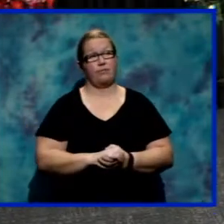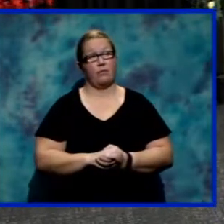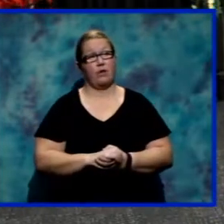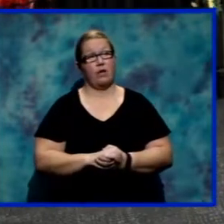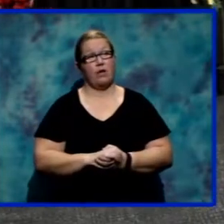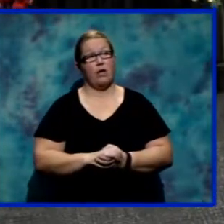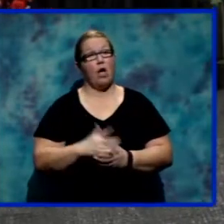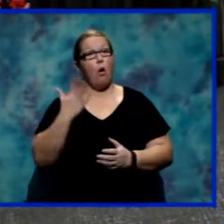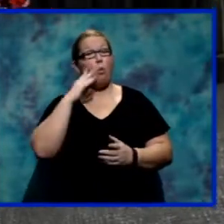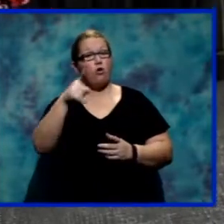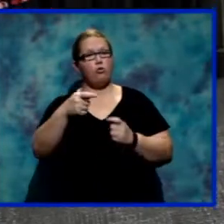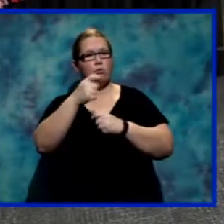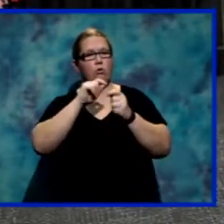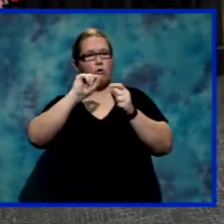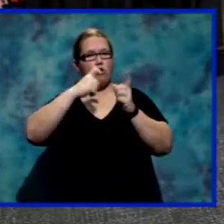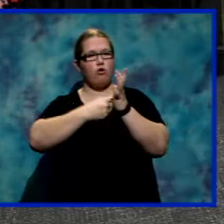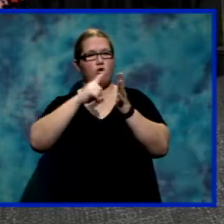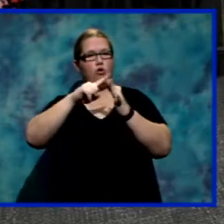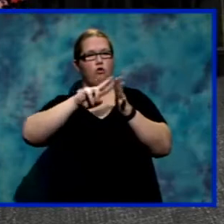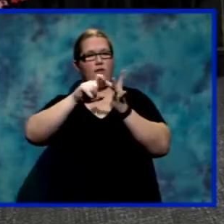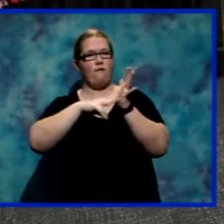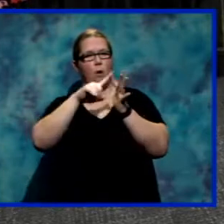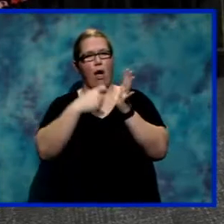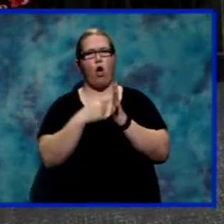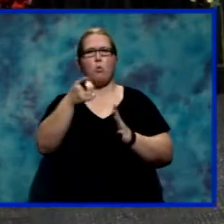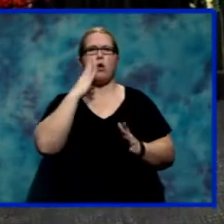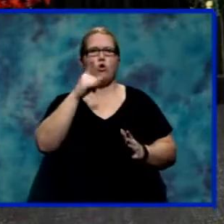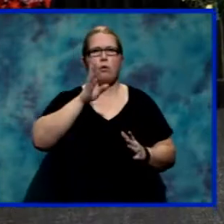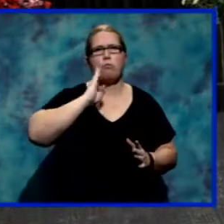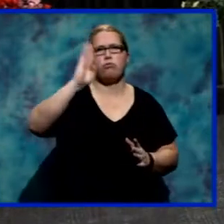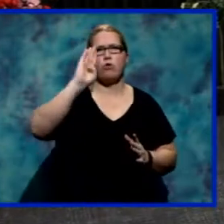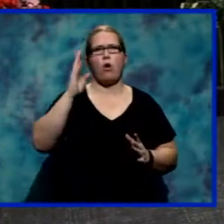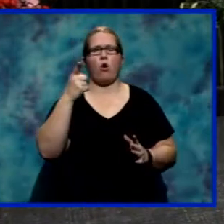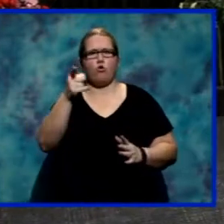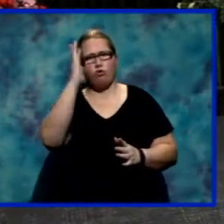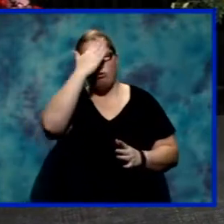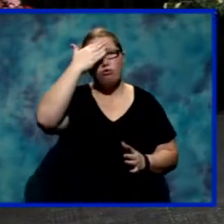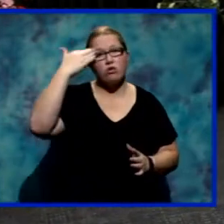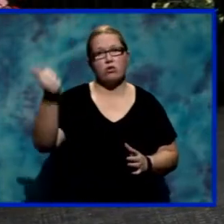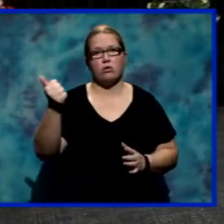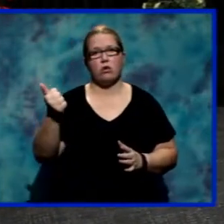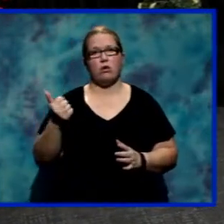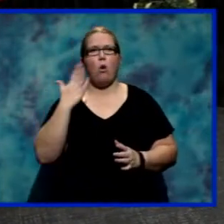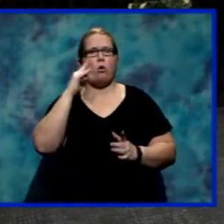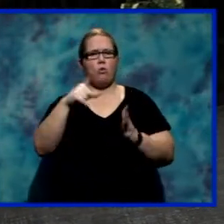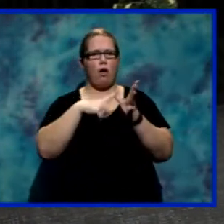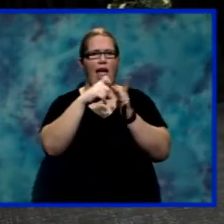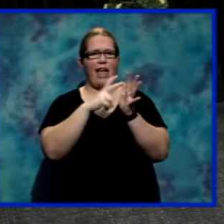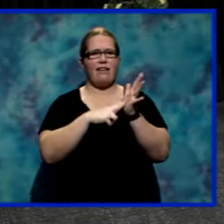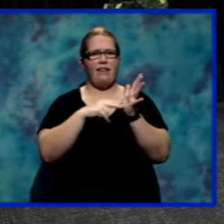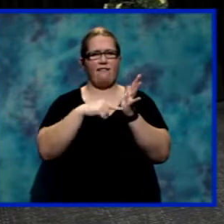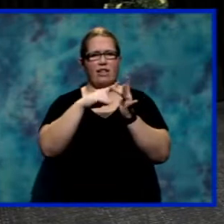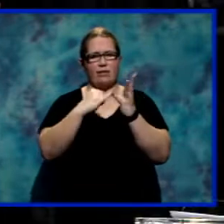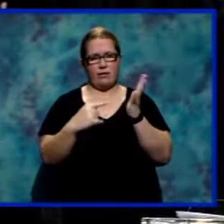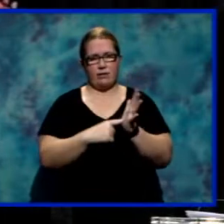Even when you're a reformer, even when you're a preacher, even when you're a Christian, even when you're an Adventist,